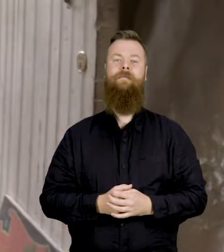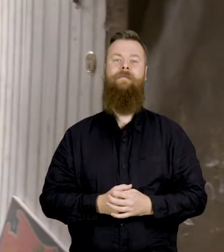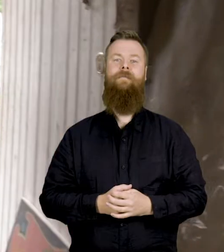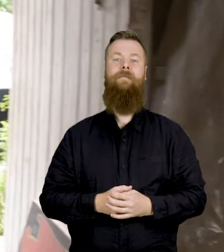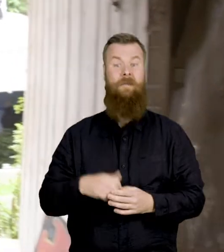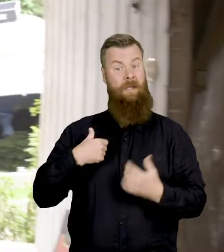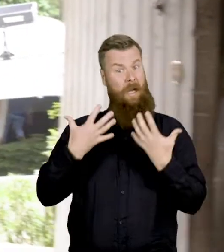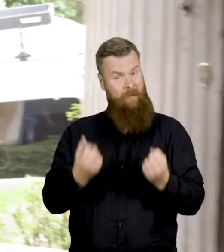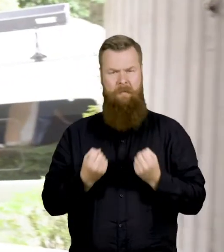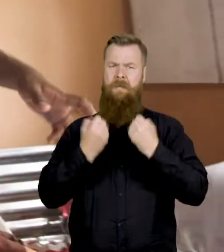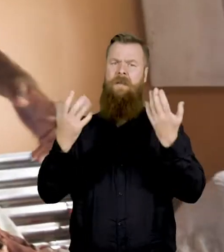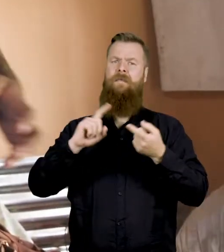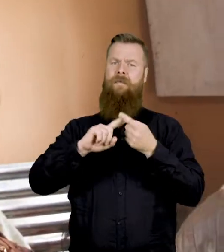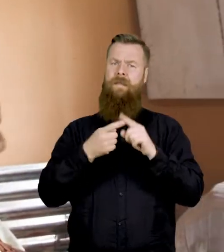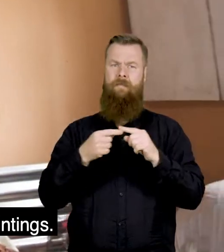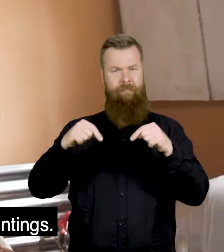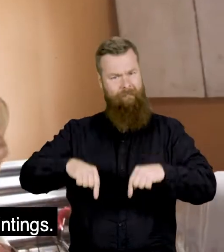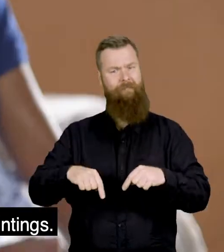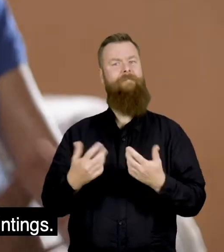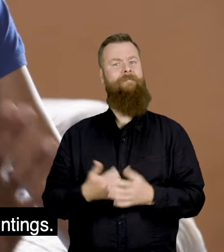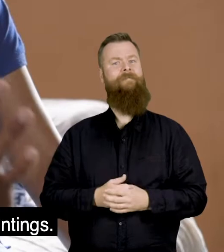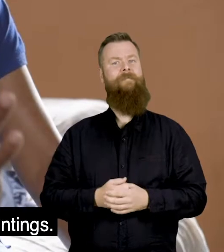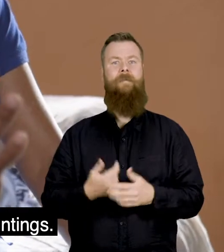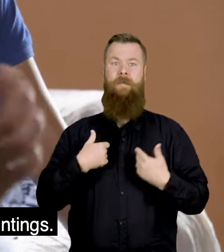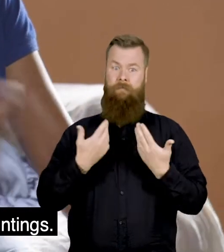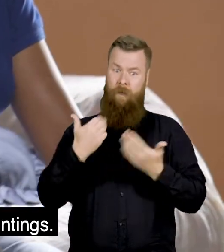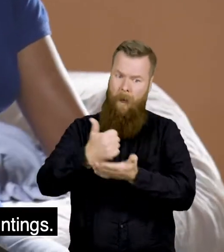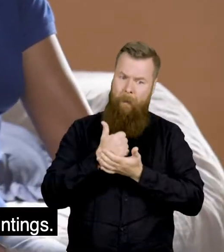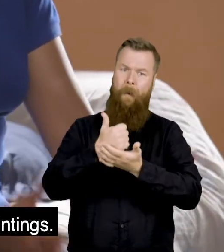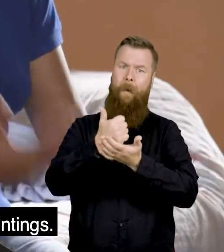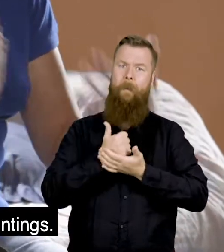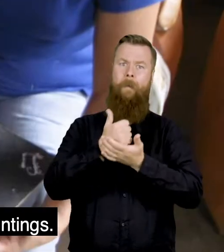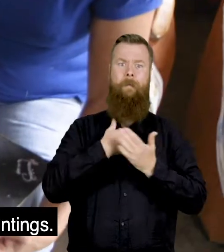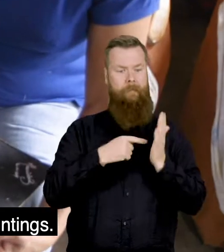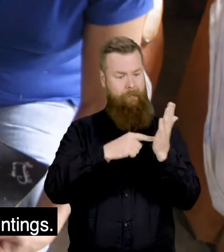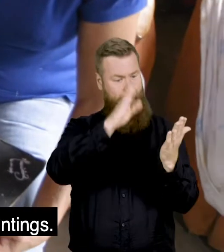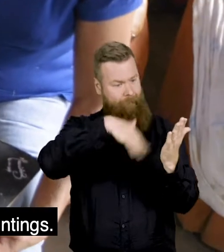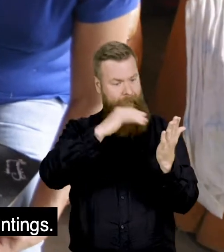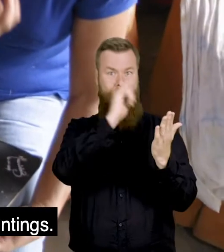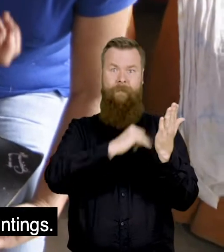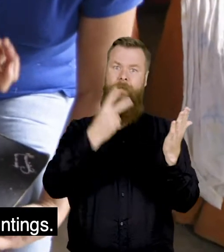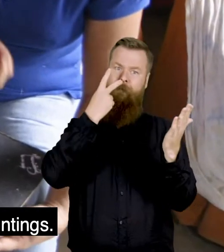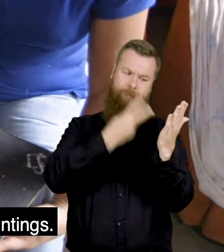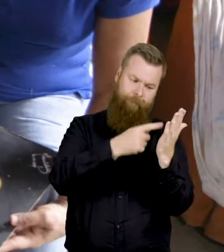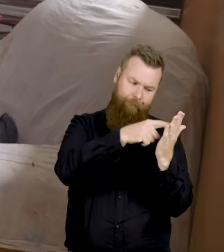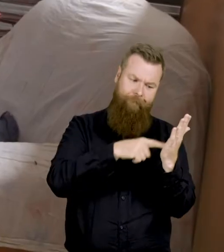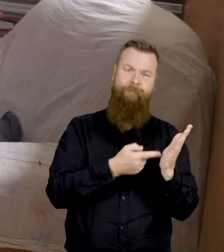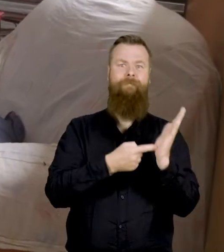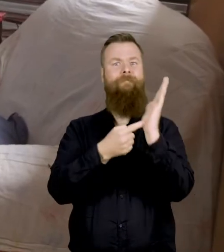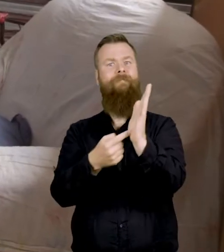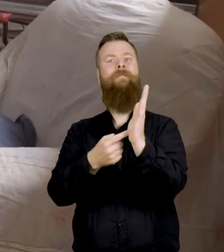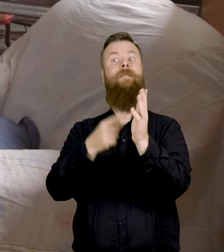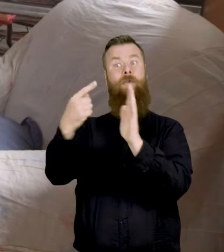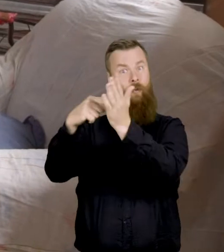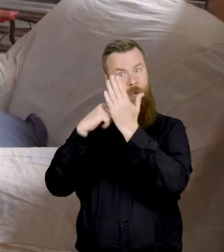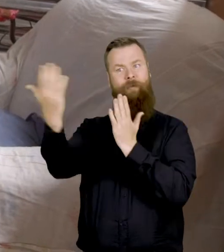I have many friends as well. Some of them help me. They see my drawings, my paintings. I show